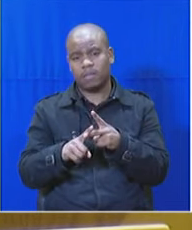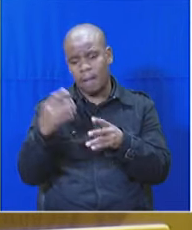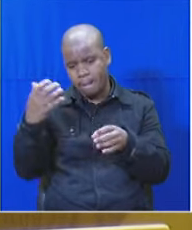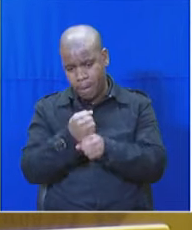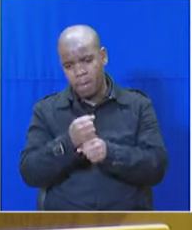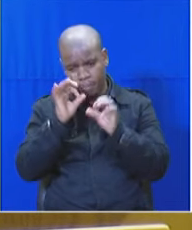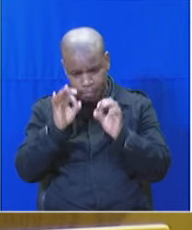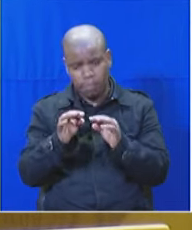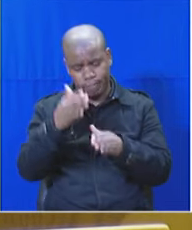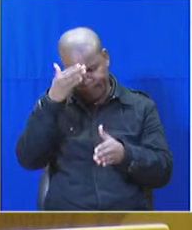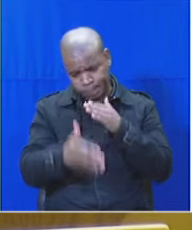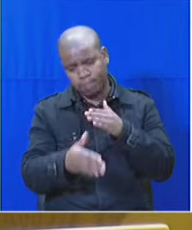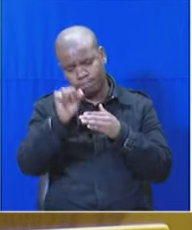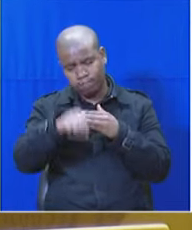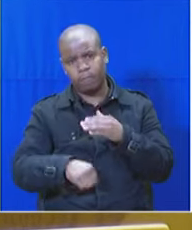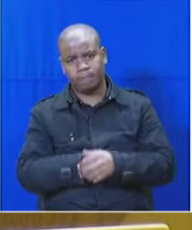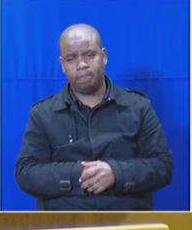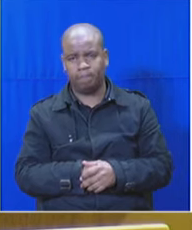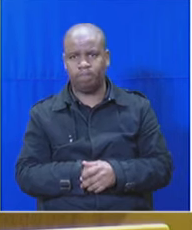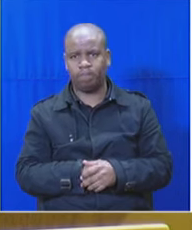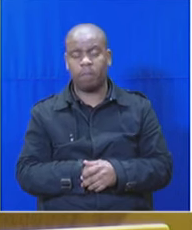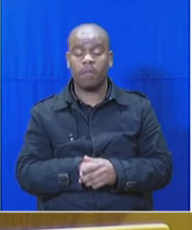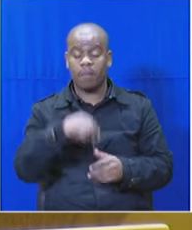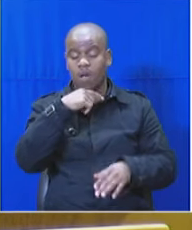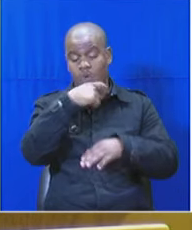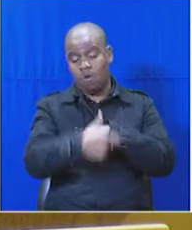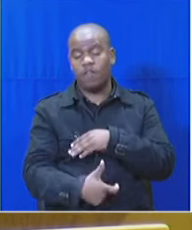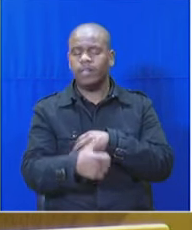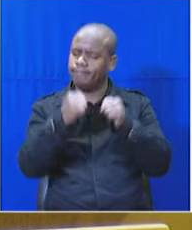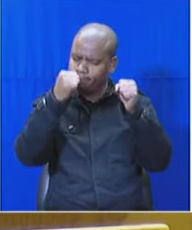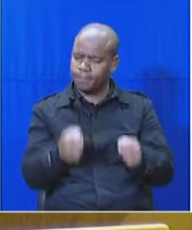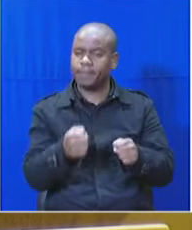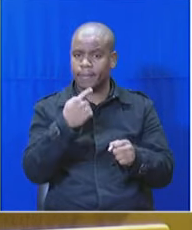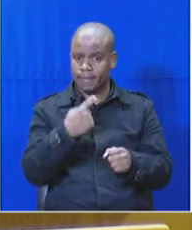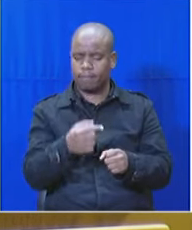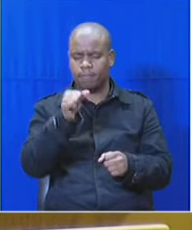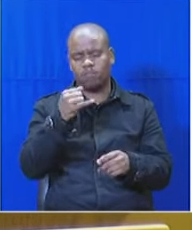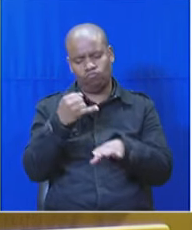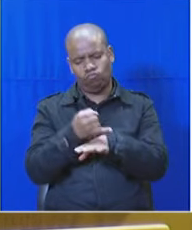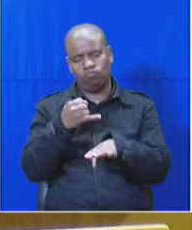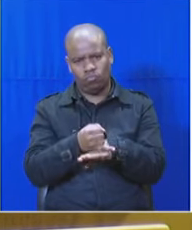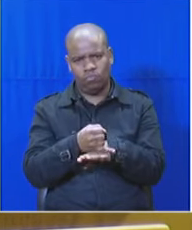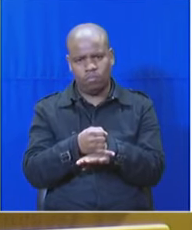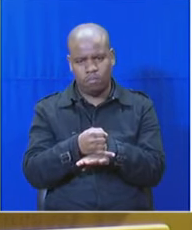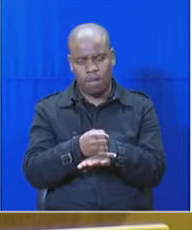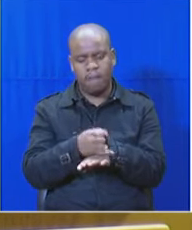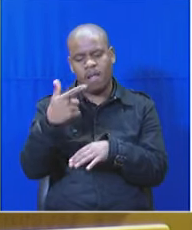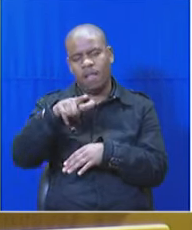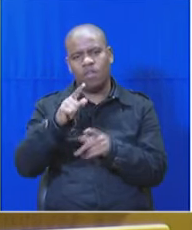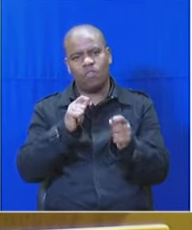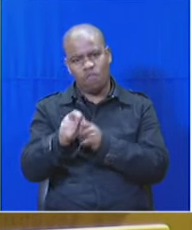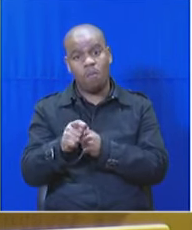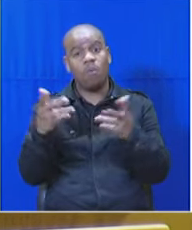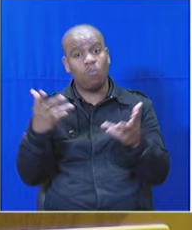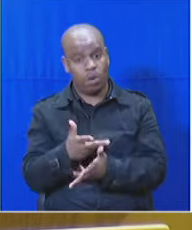scale anticipated. Further, the conference reaffirmed a need to locate land reform within